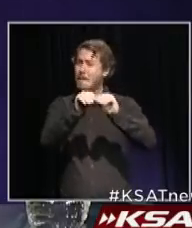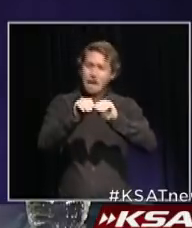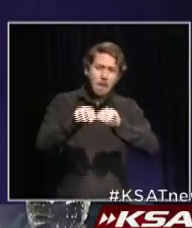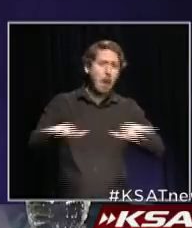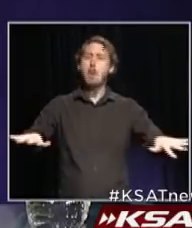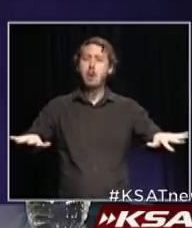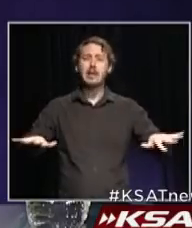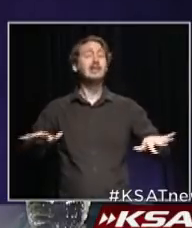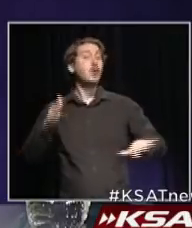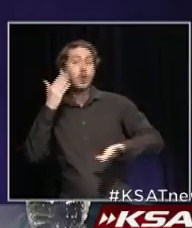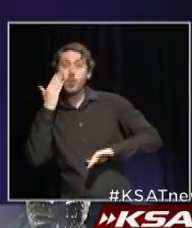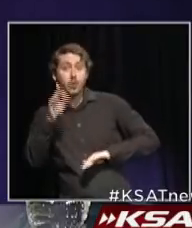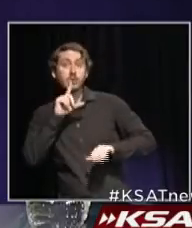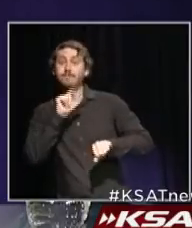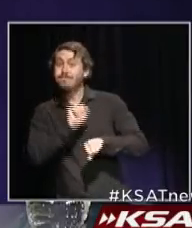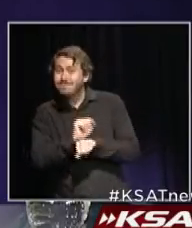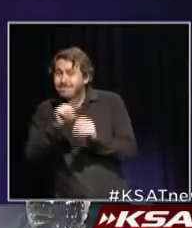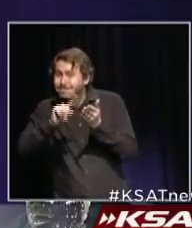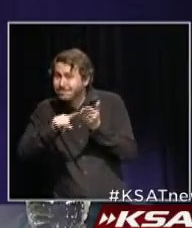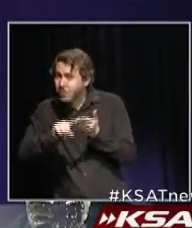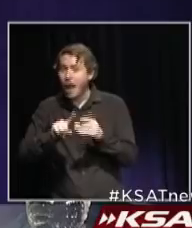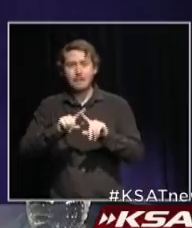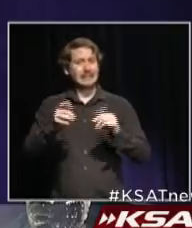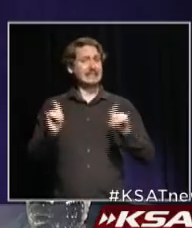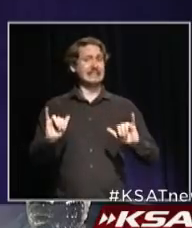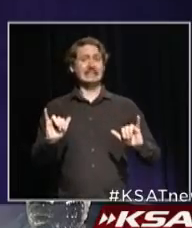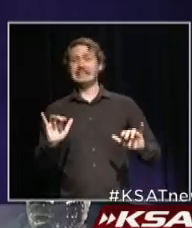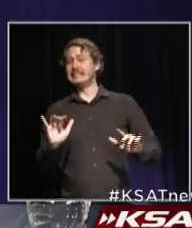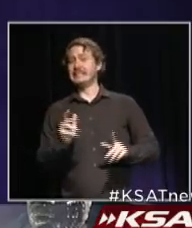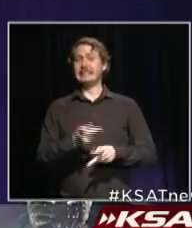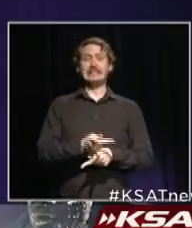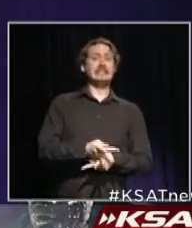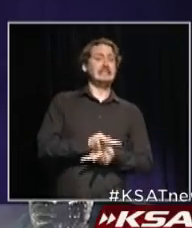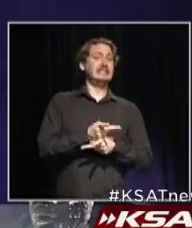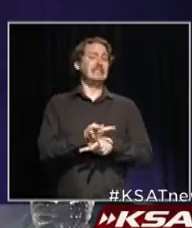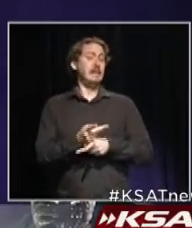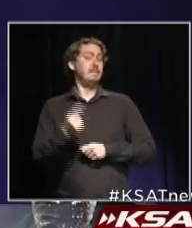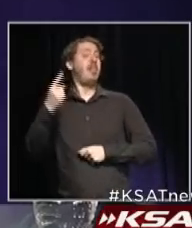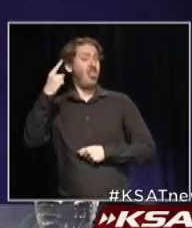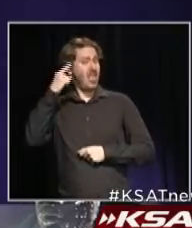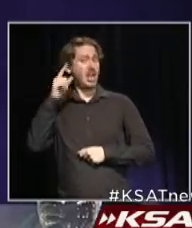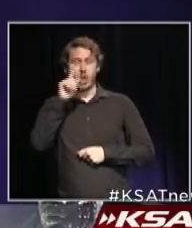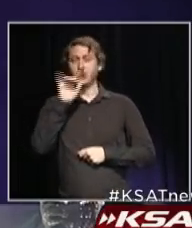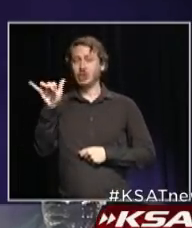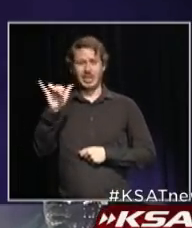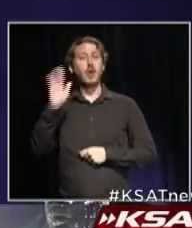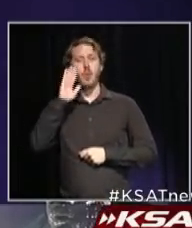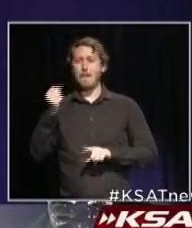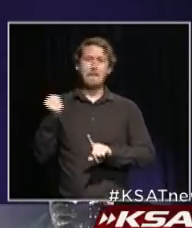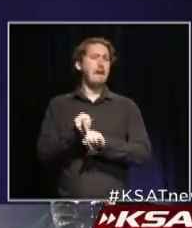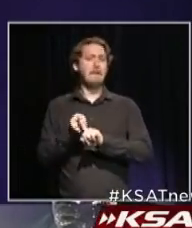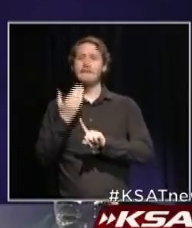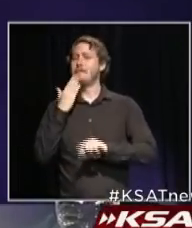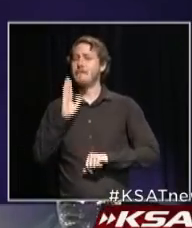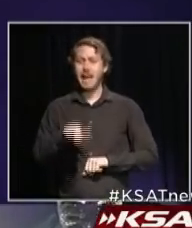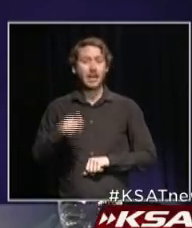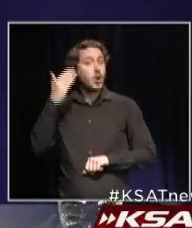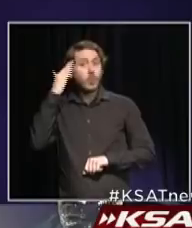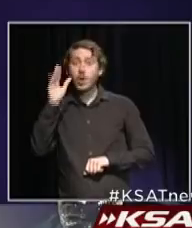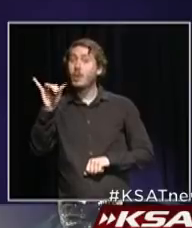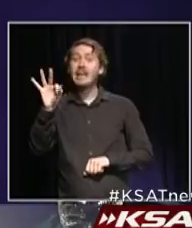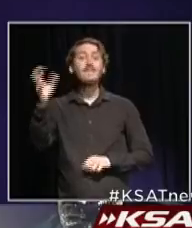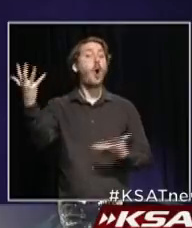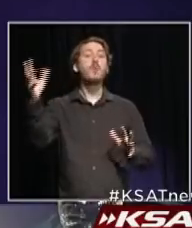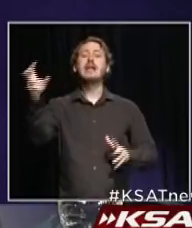they don't know that for sure, but it's a pretty good shot that it might be. And we don't know whether it's in the United States or